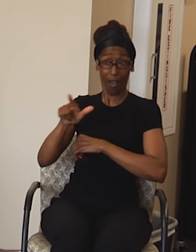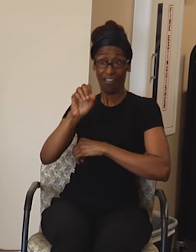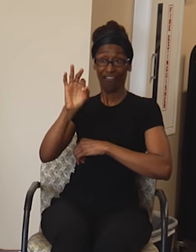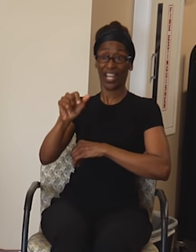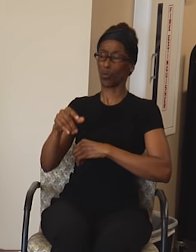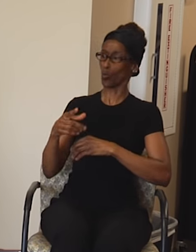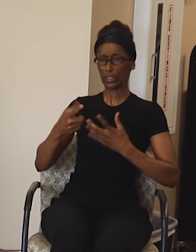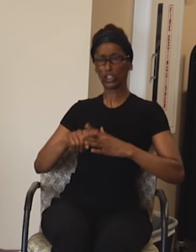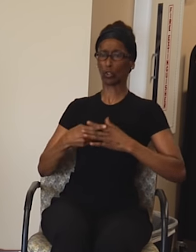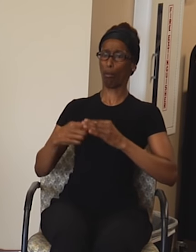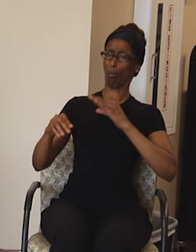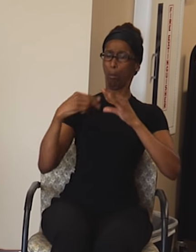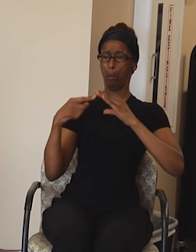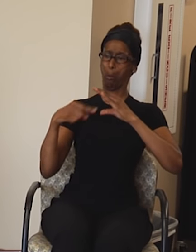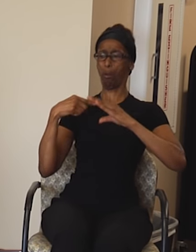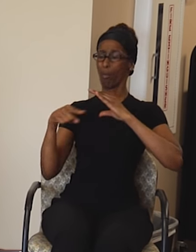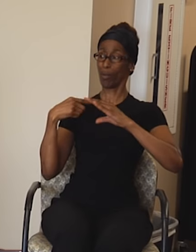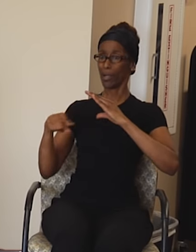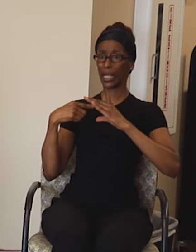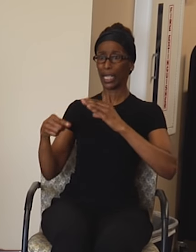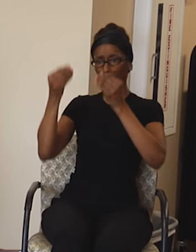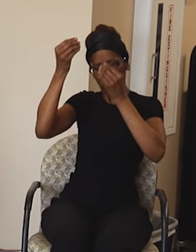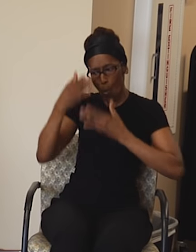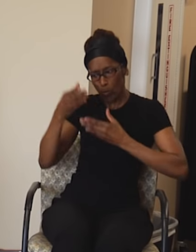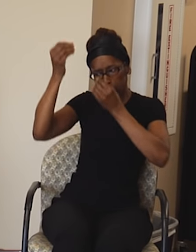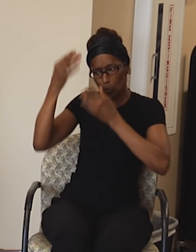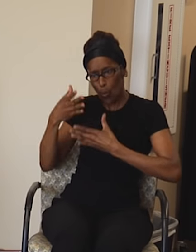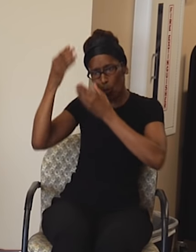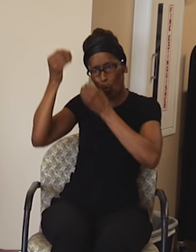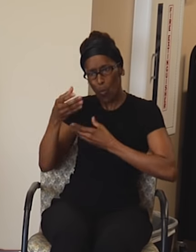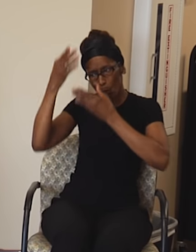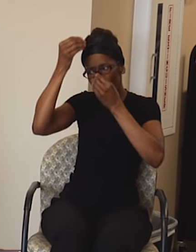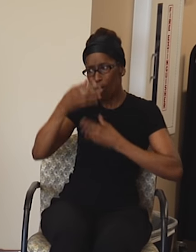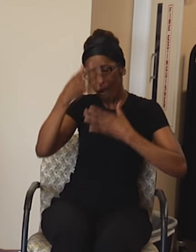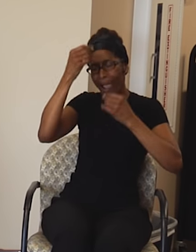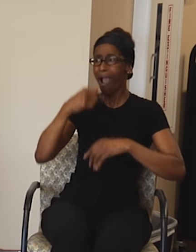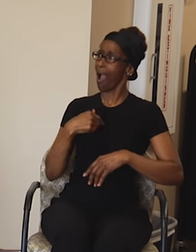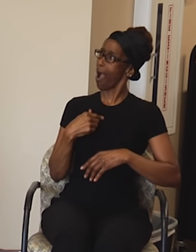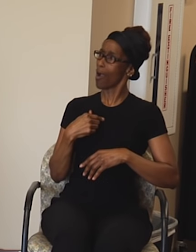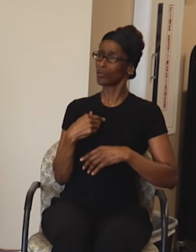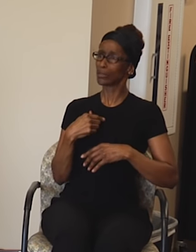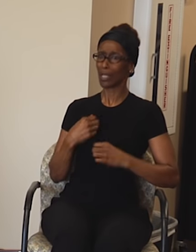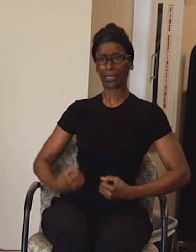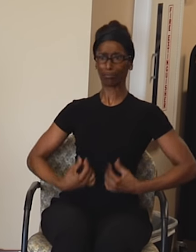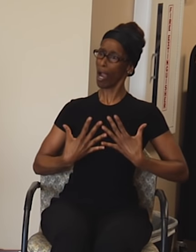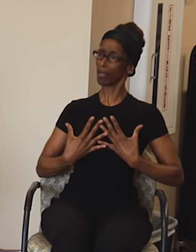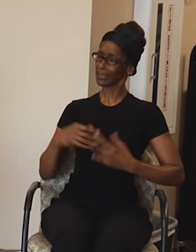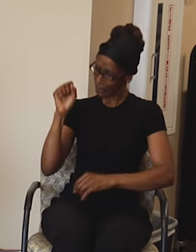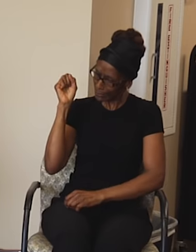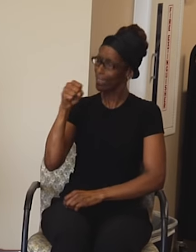and the more he talked to me about, communicated with me about William Hoy, the more I became convinced, yes,